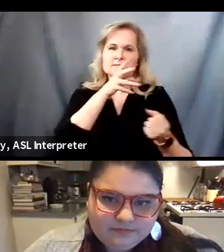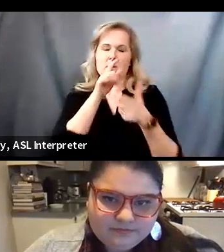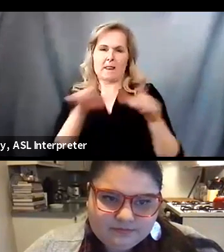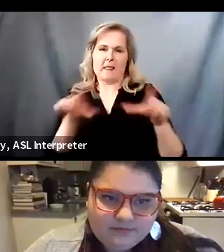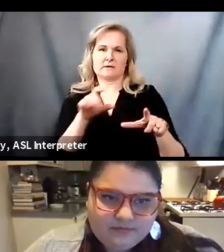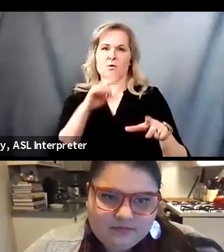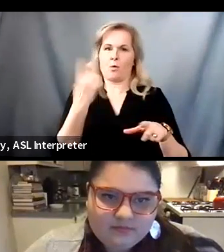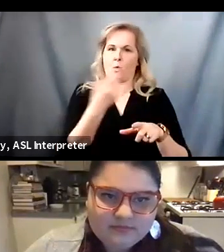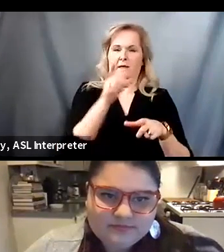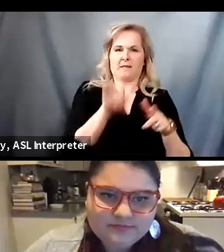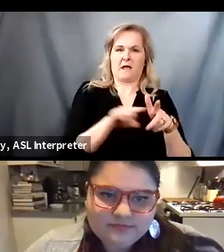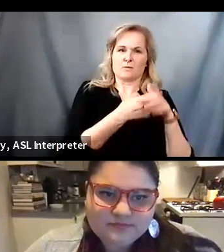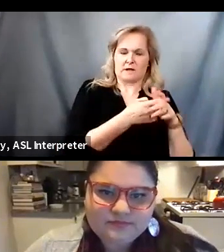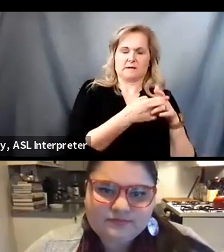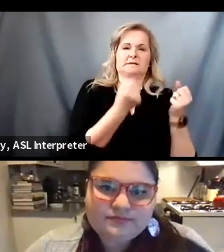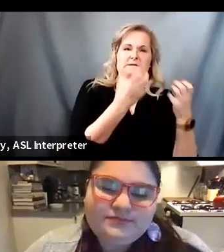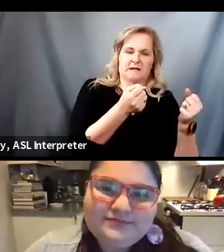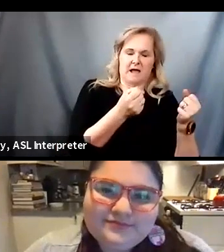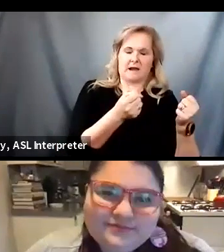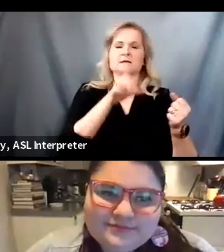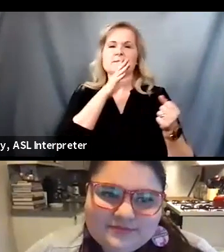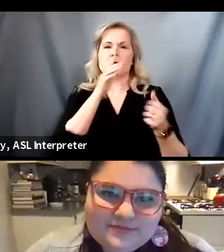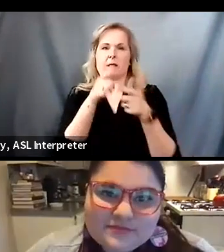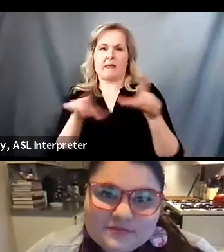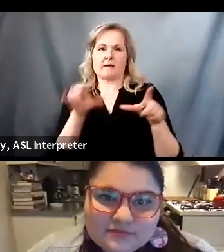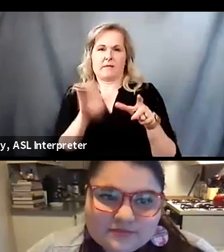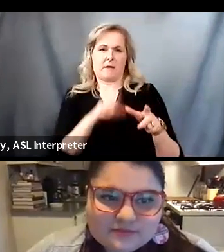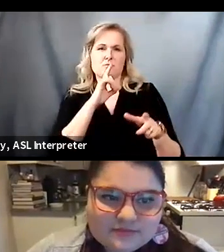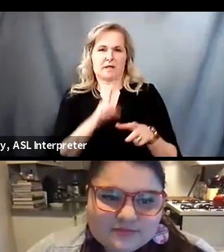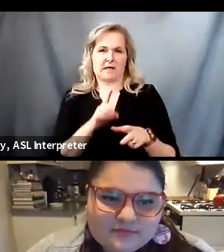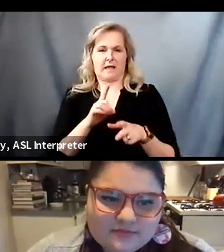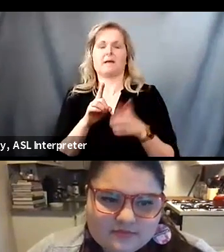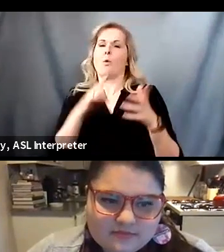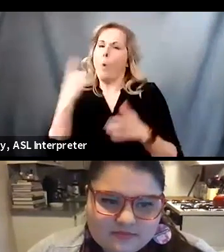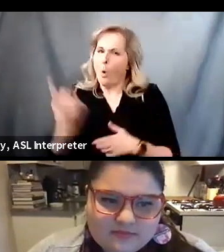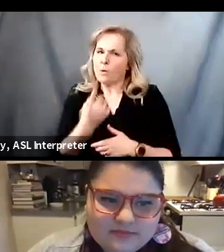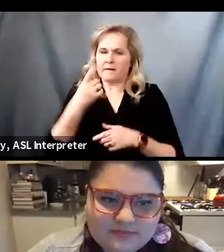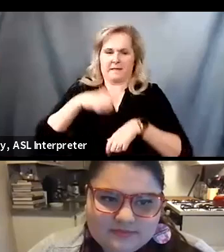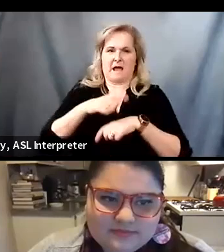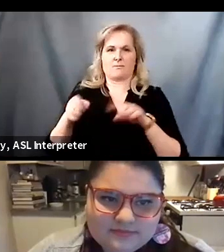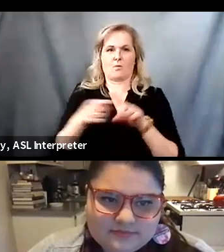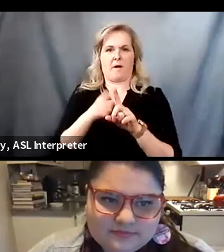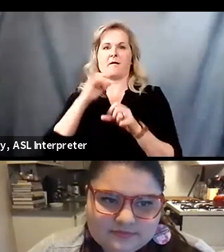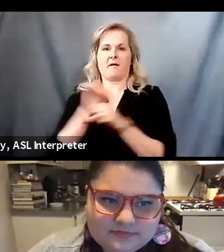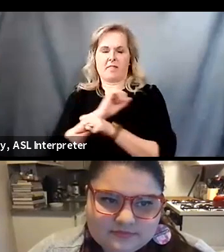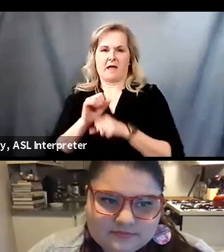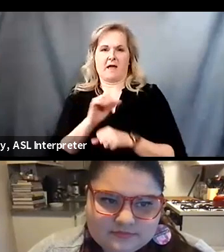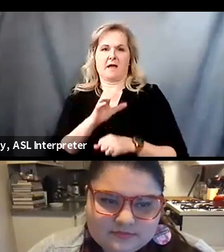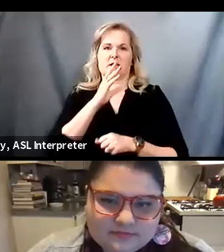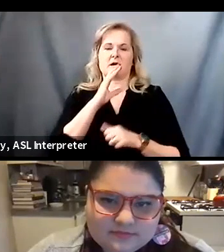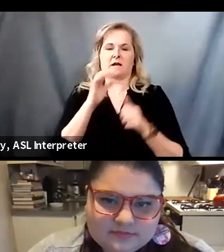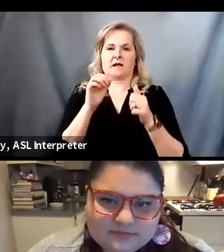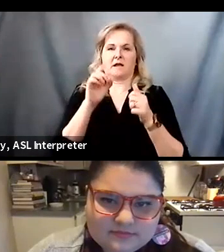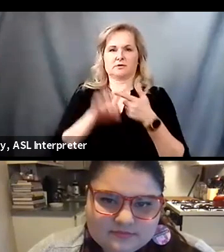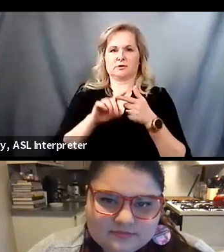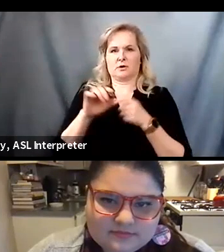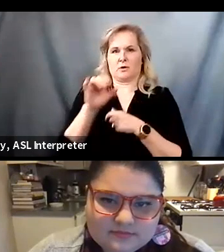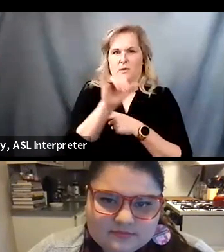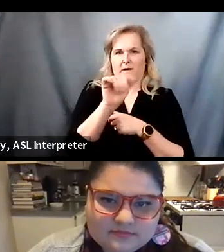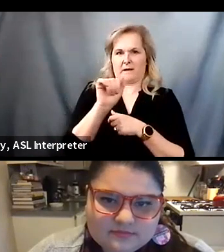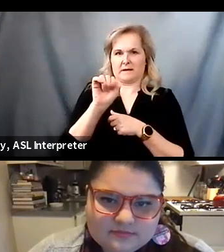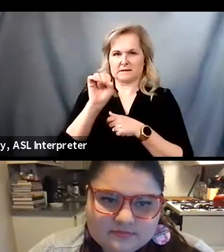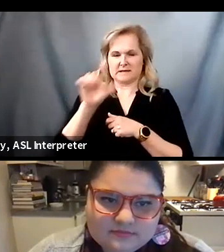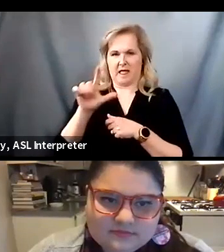and or spoken language or the revised written translation is considered authentic. Talking to why ASL interpretation and